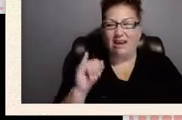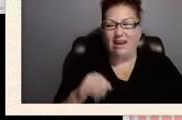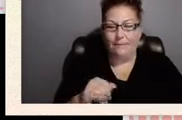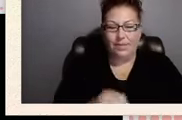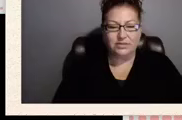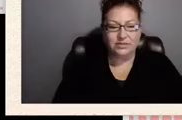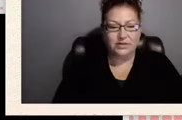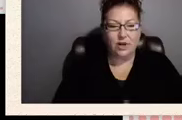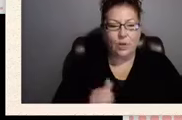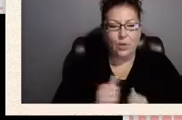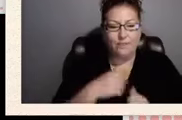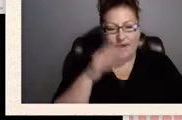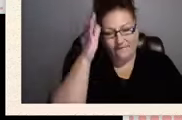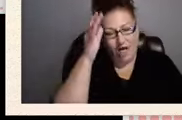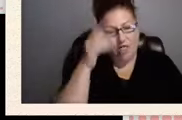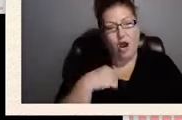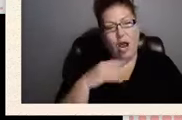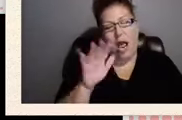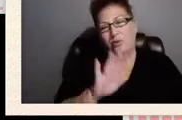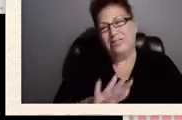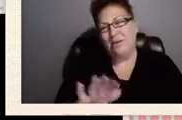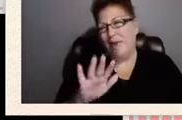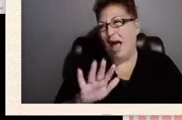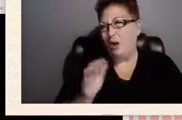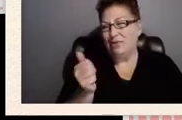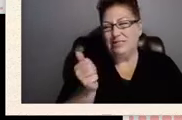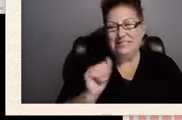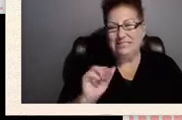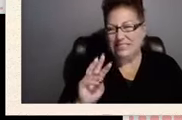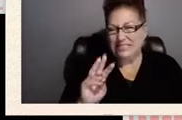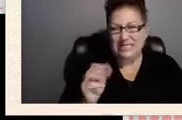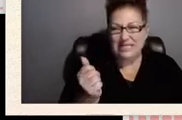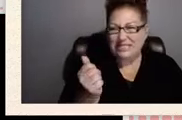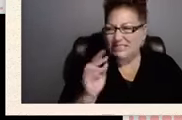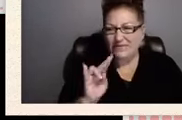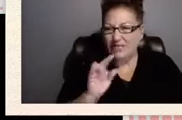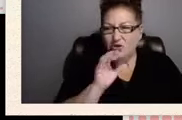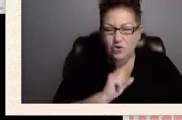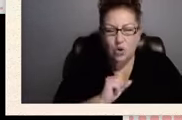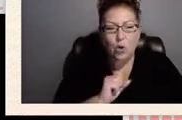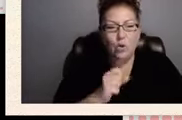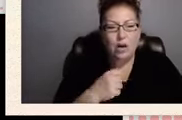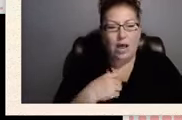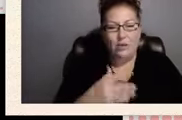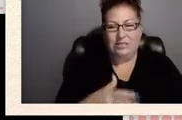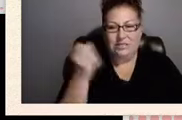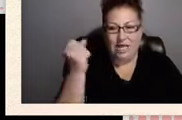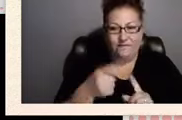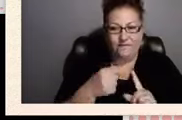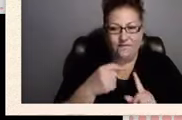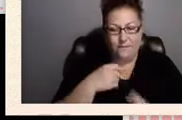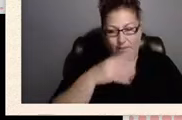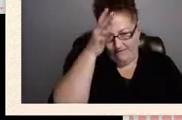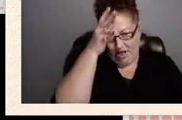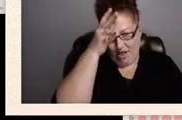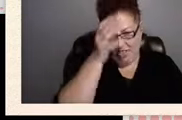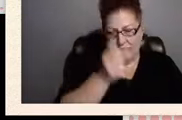When I was about 16 or 17 years old, I was taken away from my father and put in foster